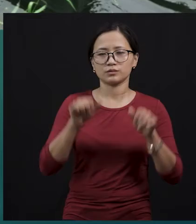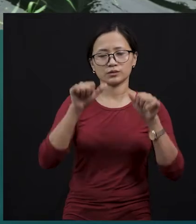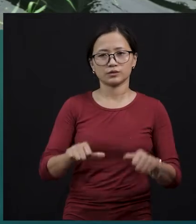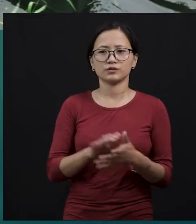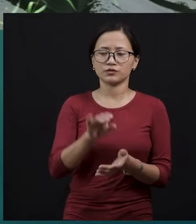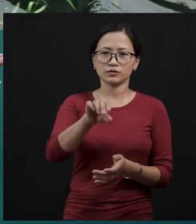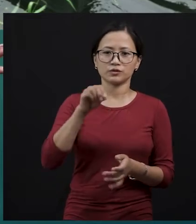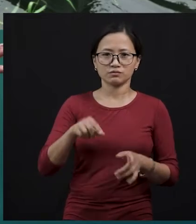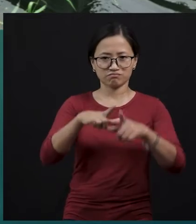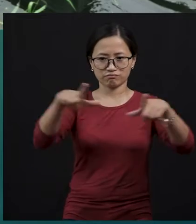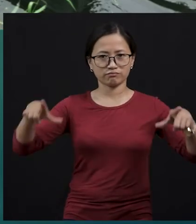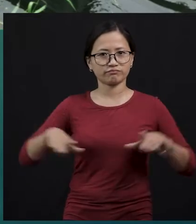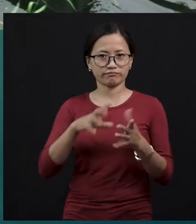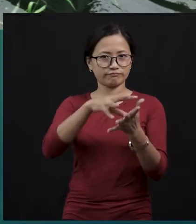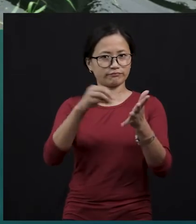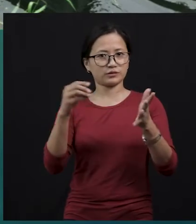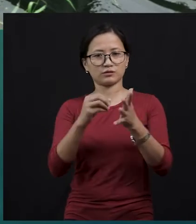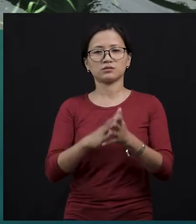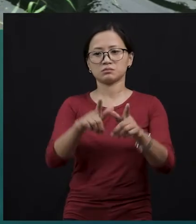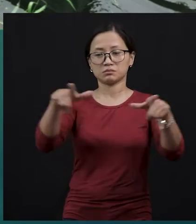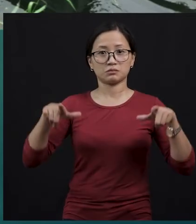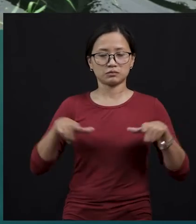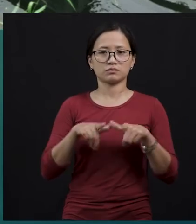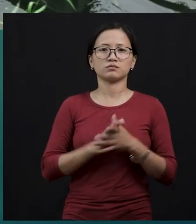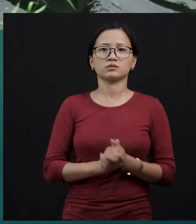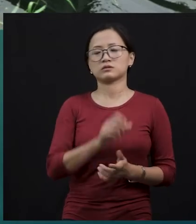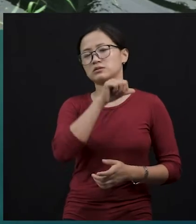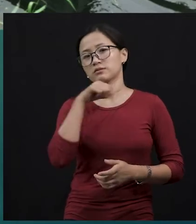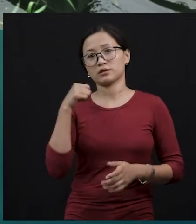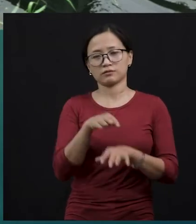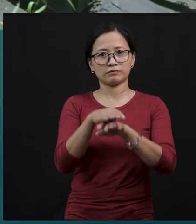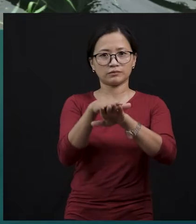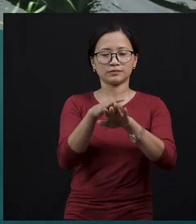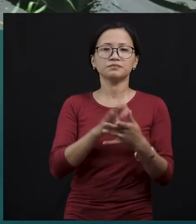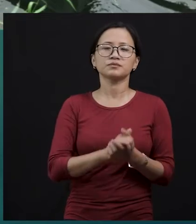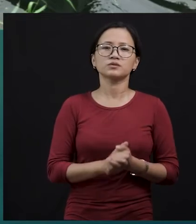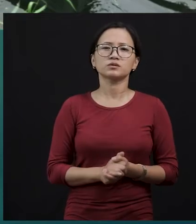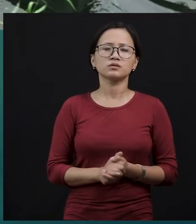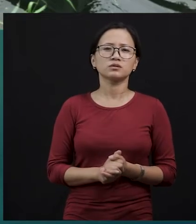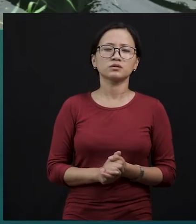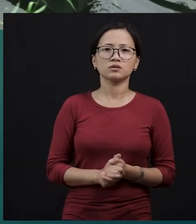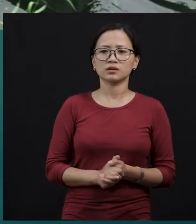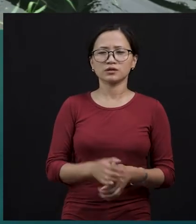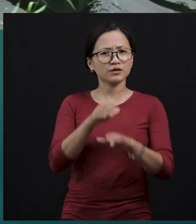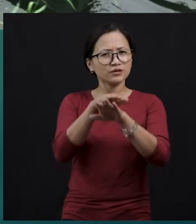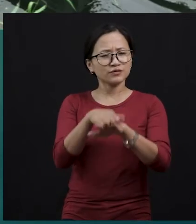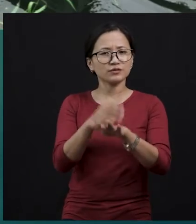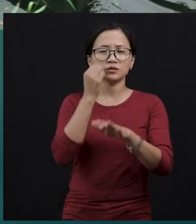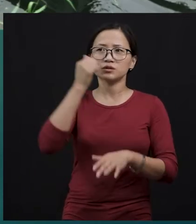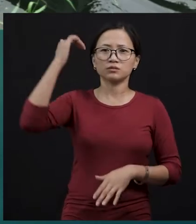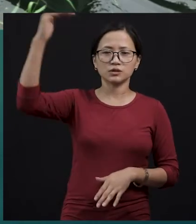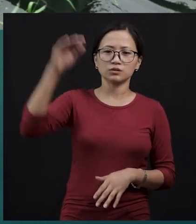able to find fishes on dry land because if it's there, it will just be a dead fish. But for a fisherman to